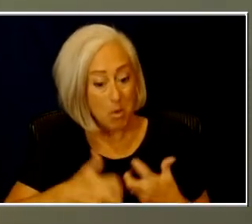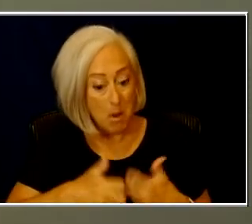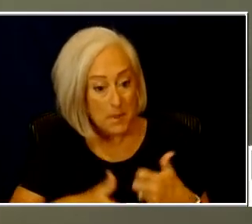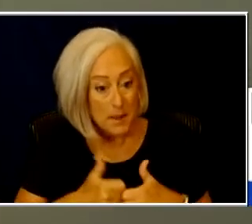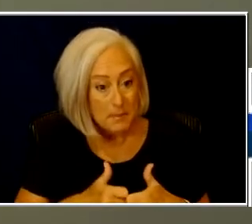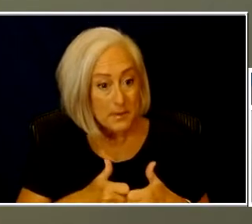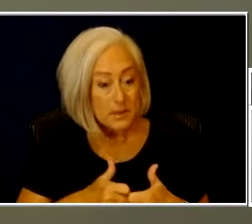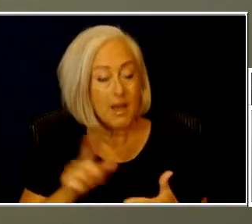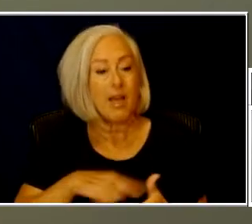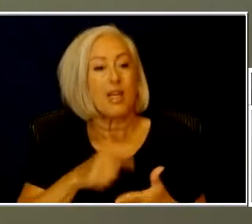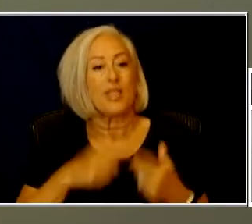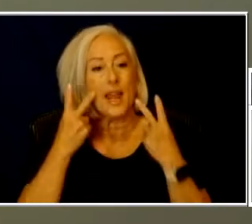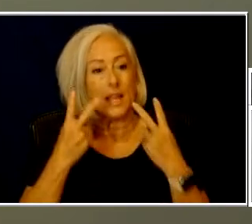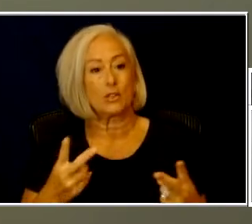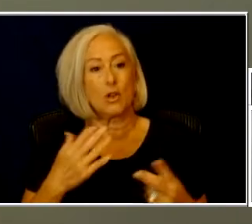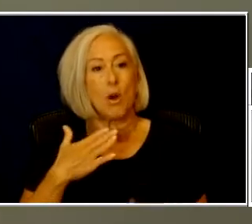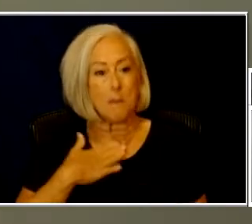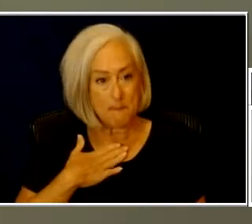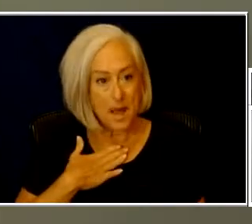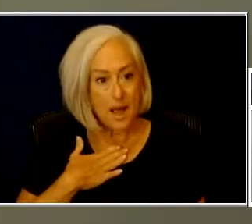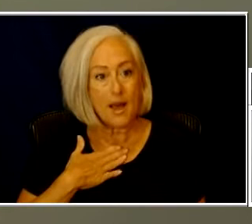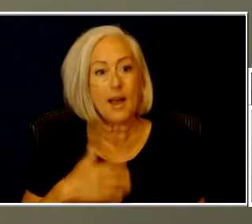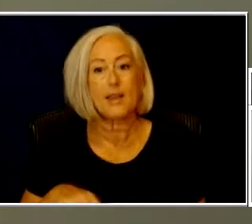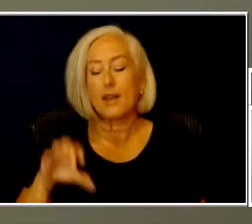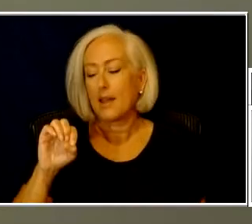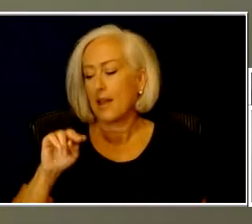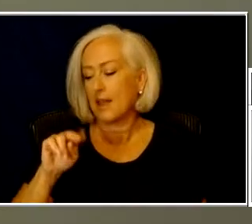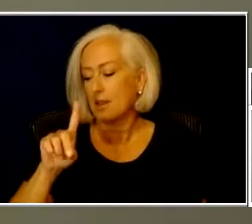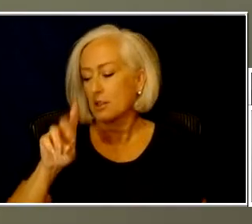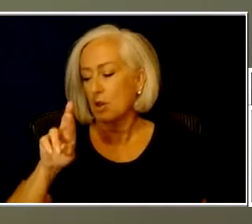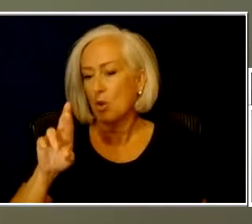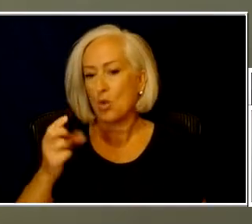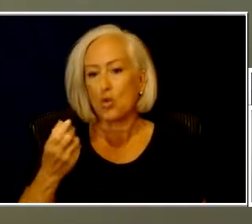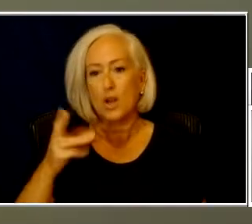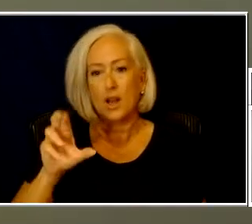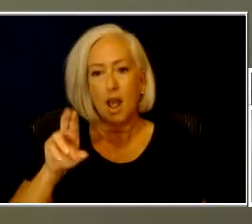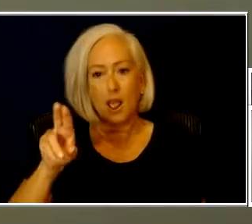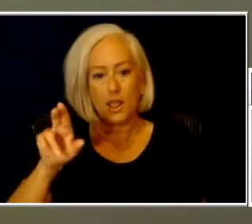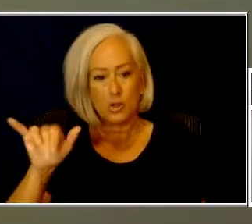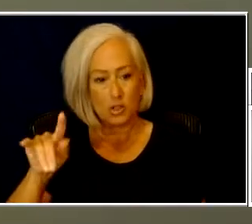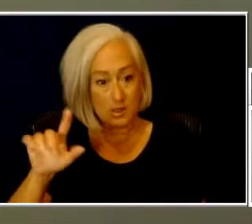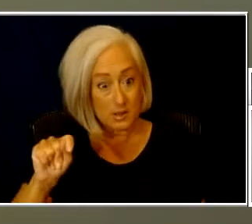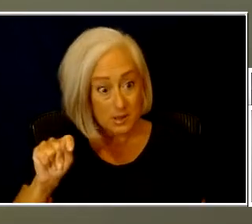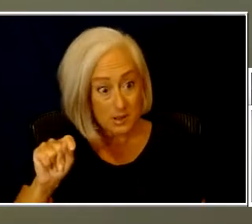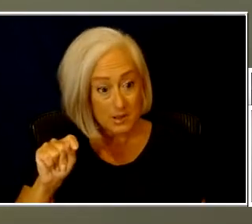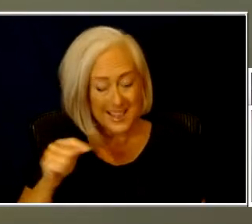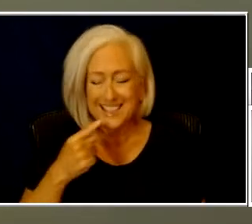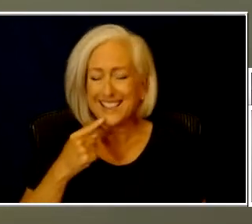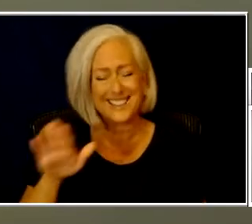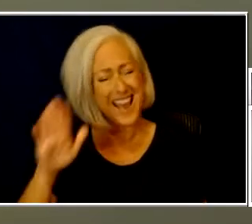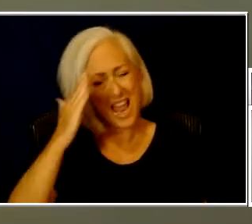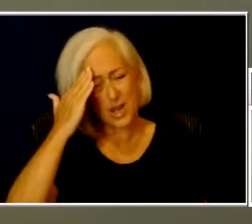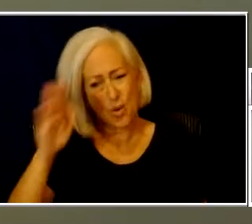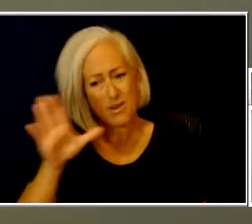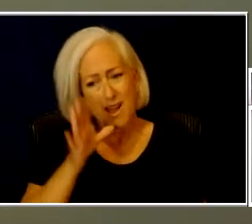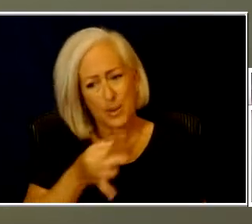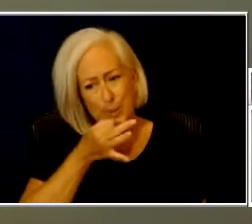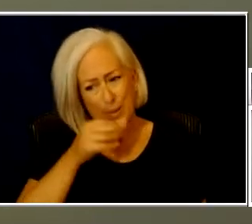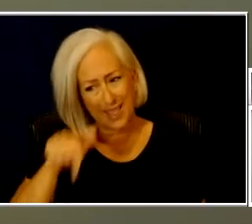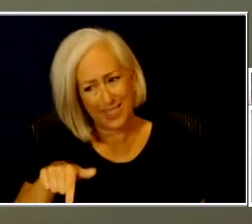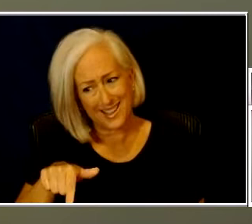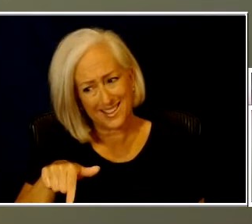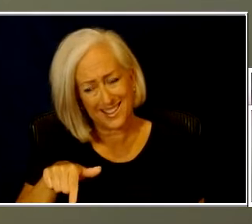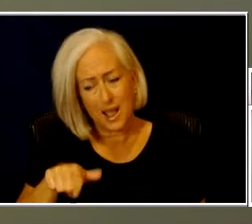I told him, I said, I know this is not your area of expertise, but I'm having all of these symptoms and I really think something's